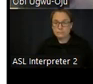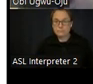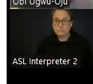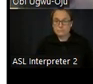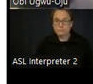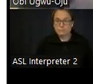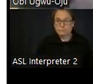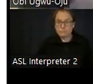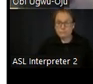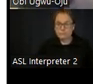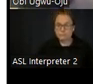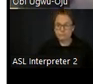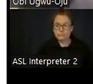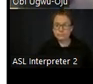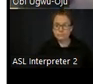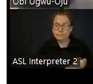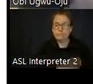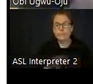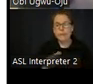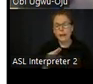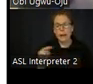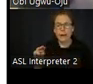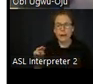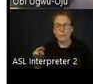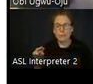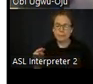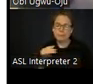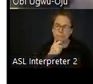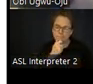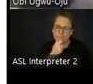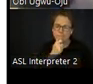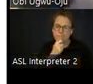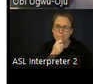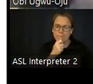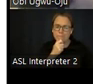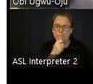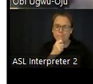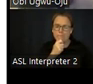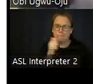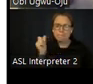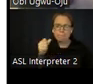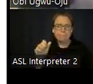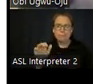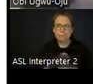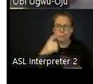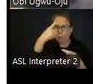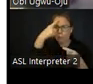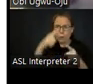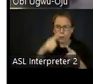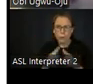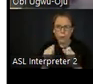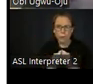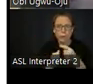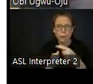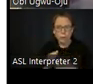Casey? Yes. I'll get a little more into some of my, I completely agree with Obi, and I think there's a couple different ways